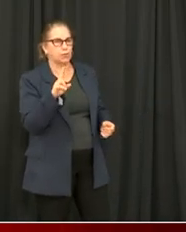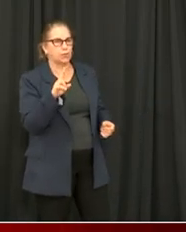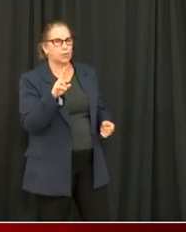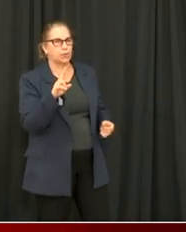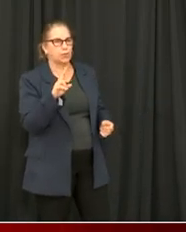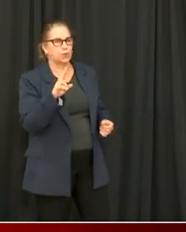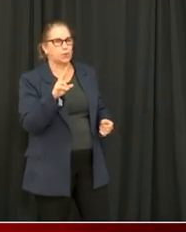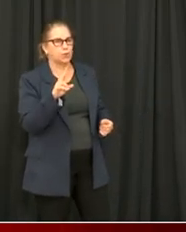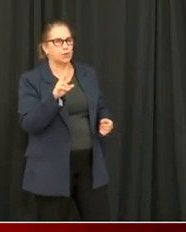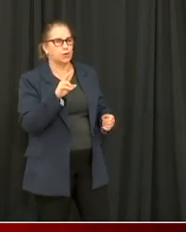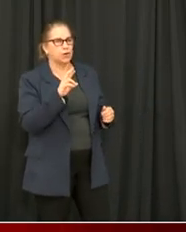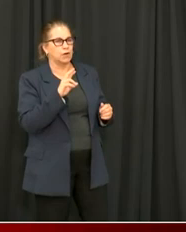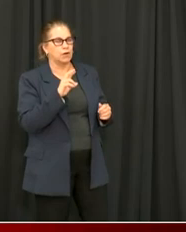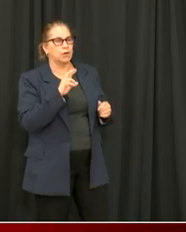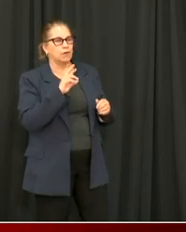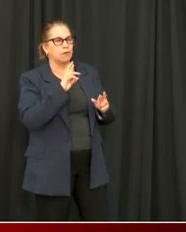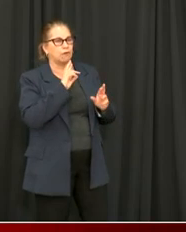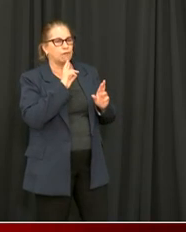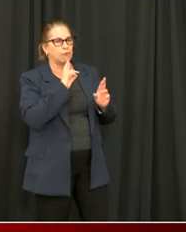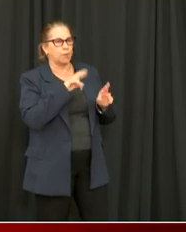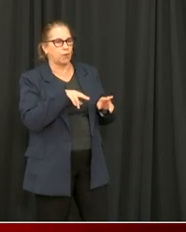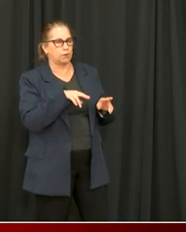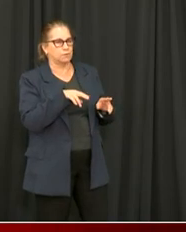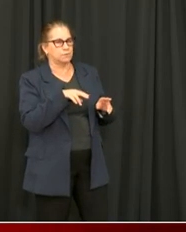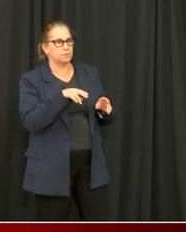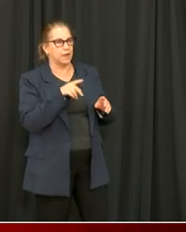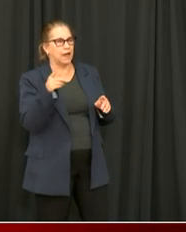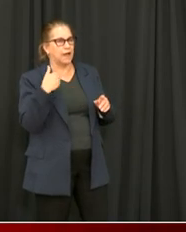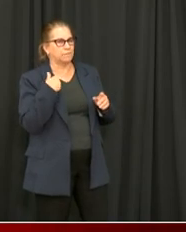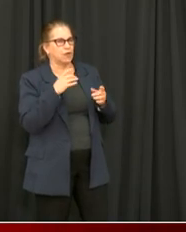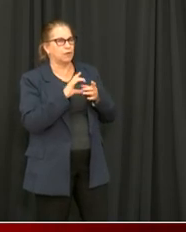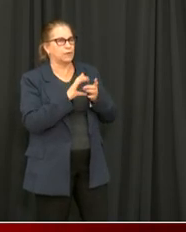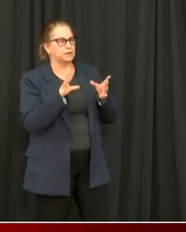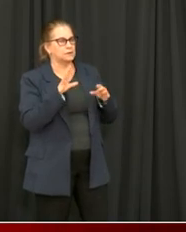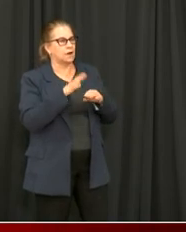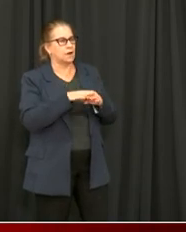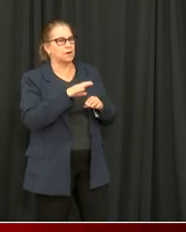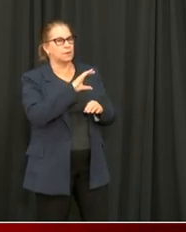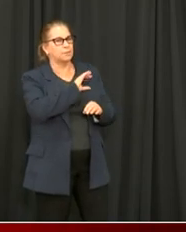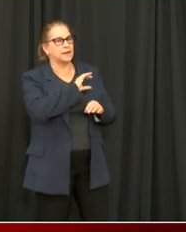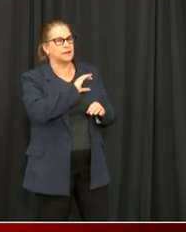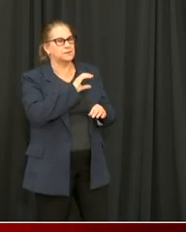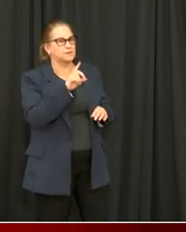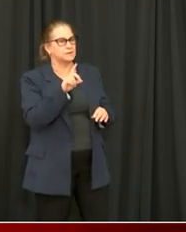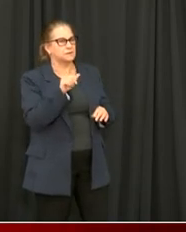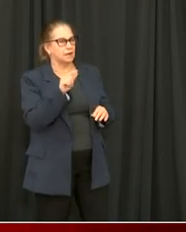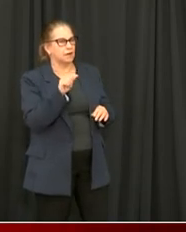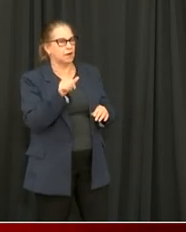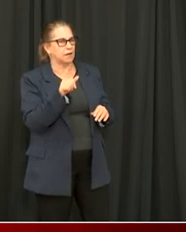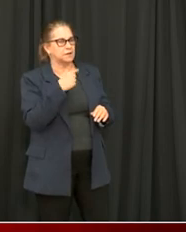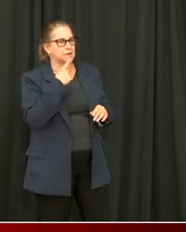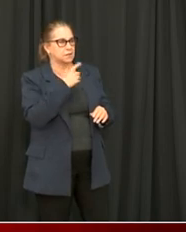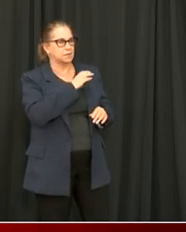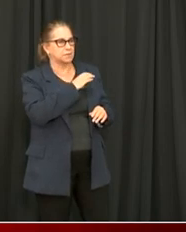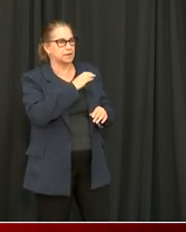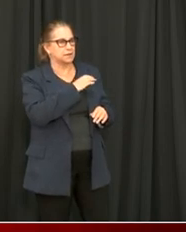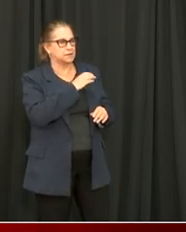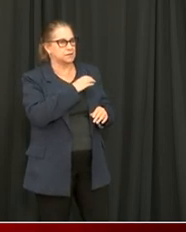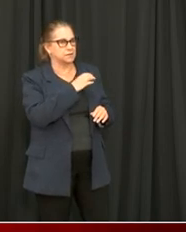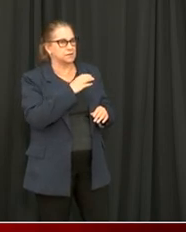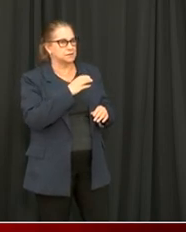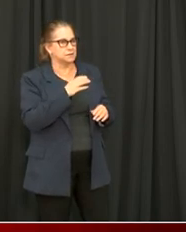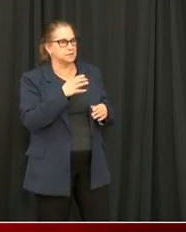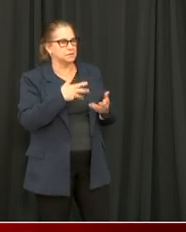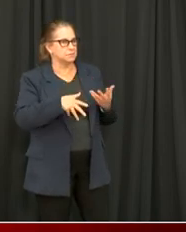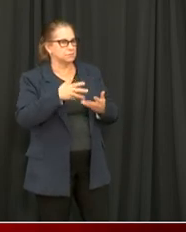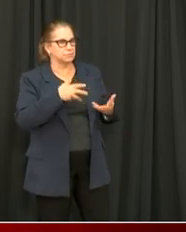that came out. And this is the second time this data has come out, and there doesn't seem to be improvement. And it shows